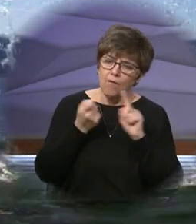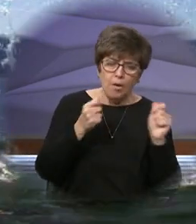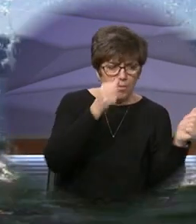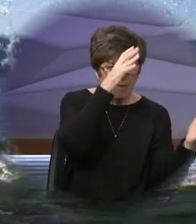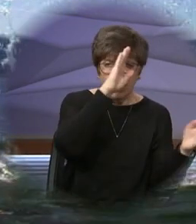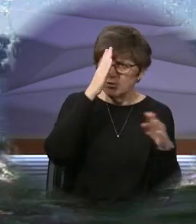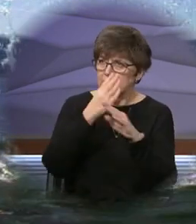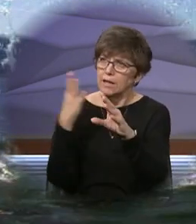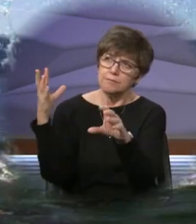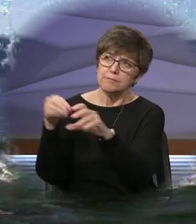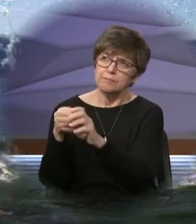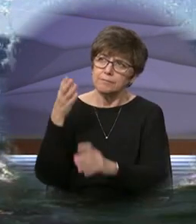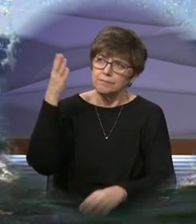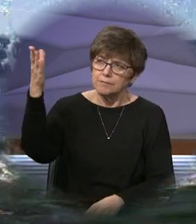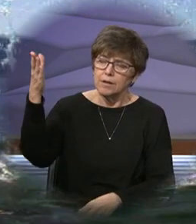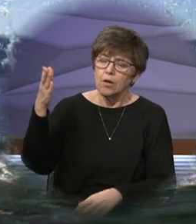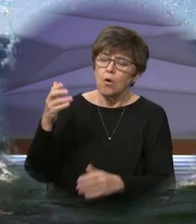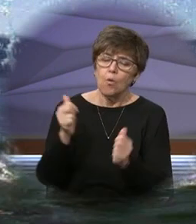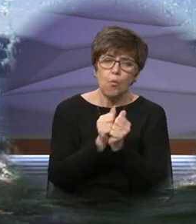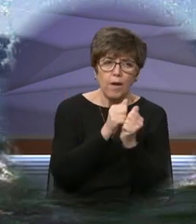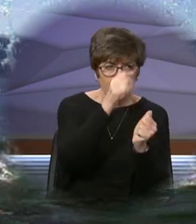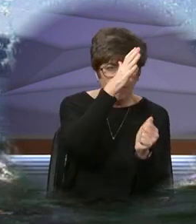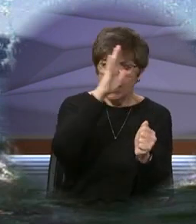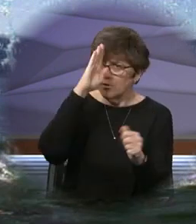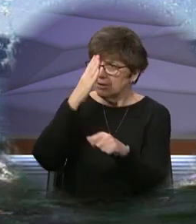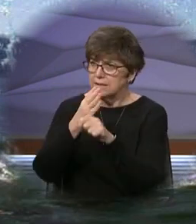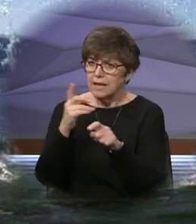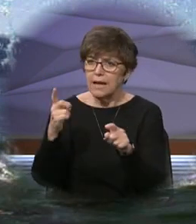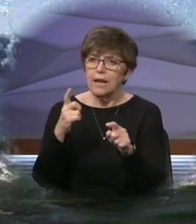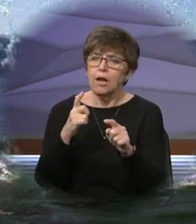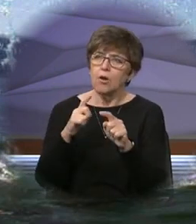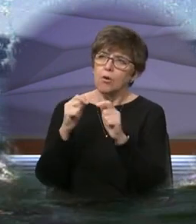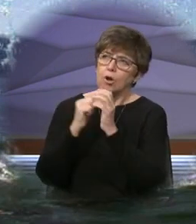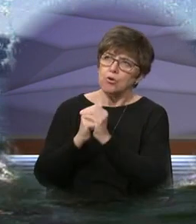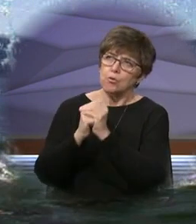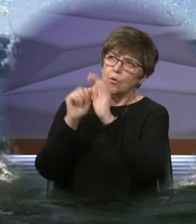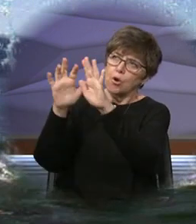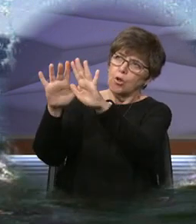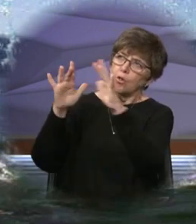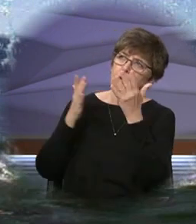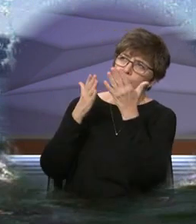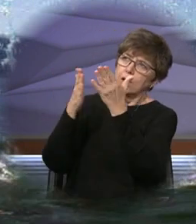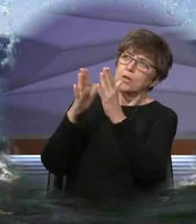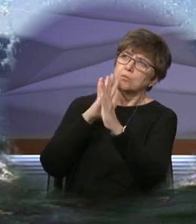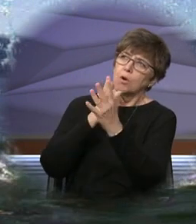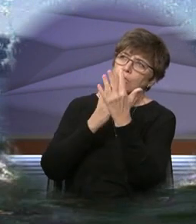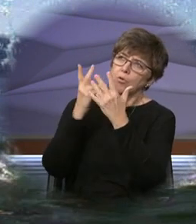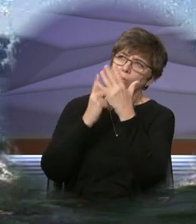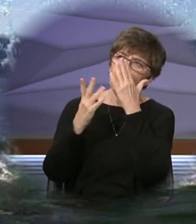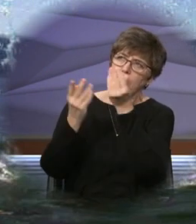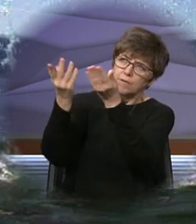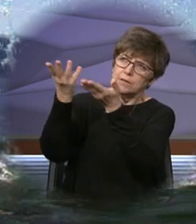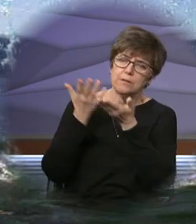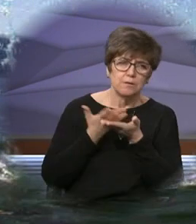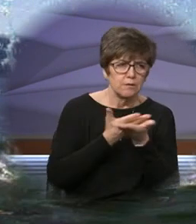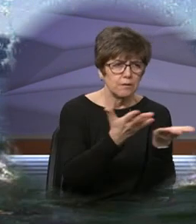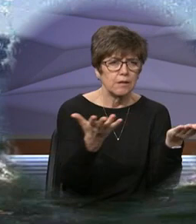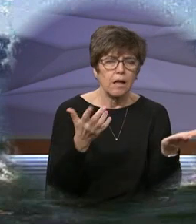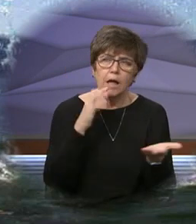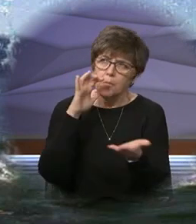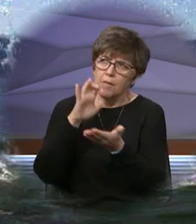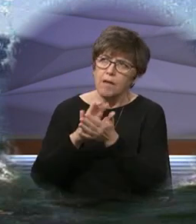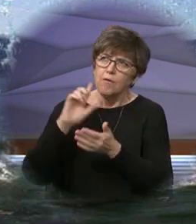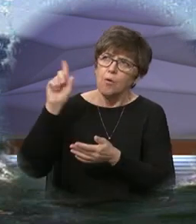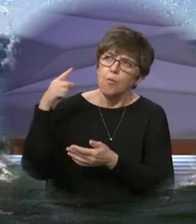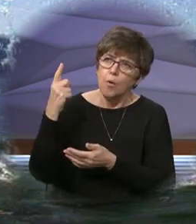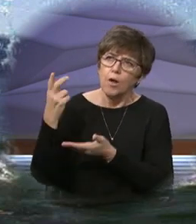from the Father and the Son, who with the Father and the Son is adored and glorified, who has spoken through the prophets. I believe